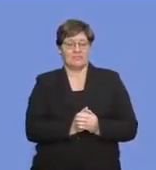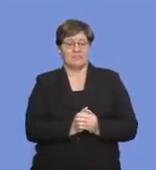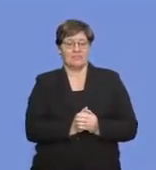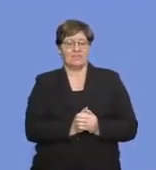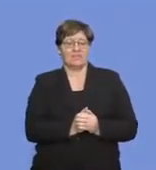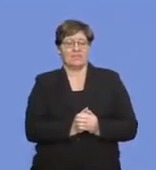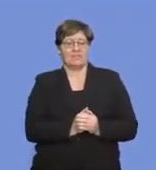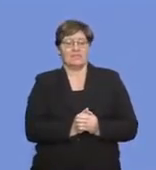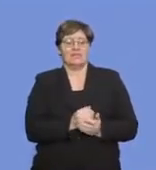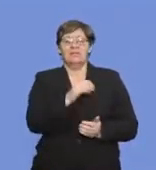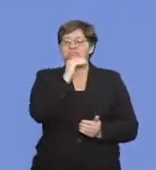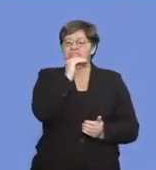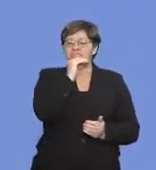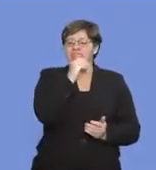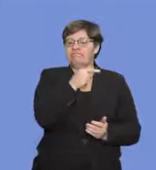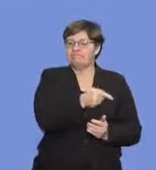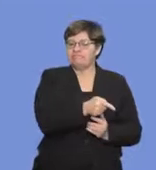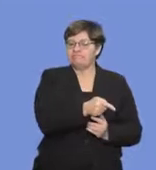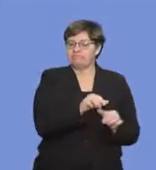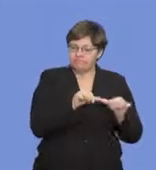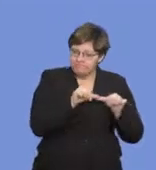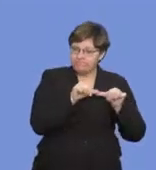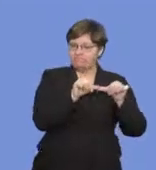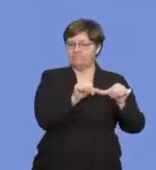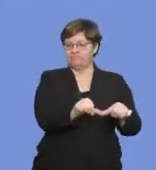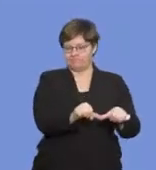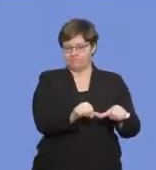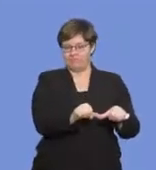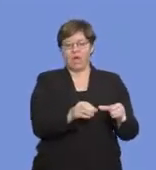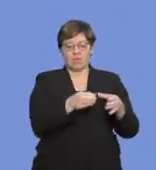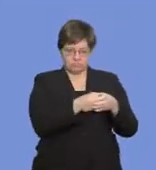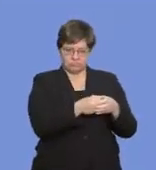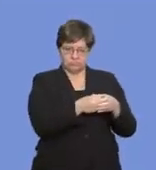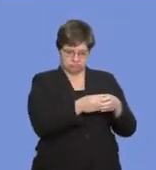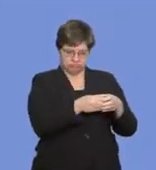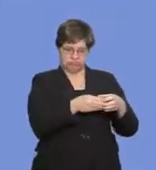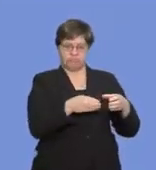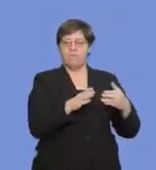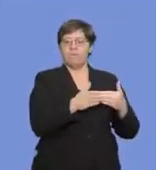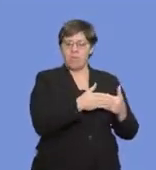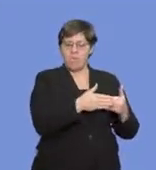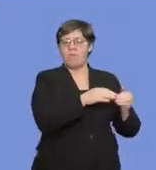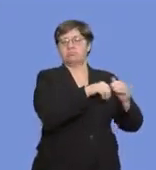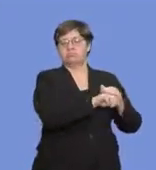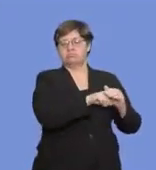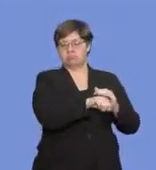words, they then can continue the species, produce more